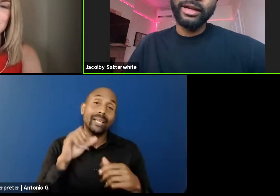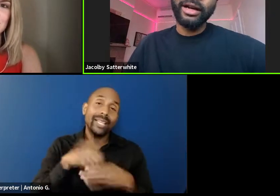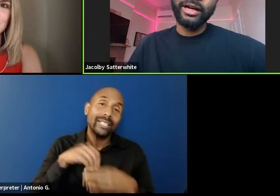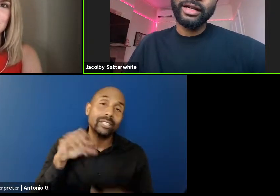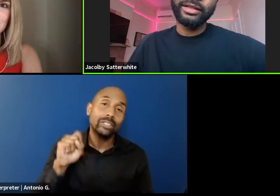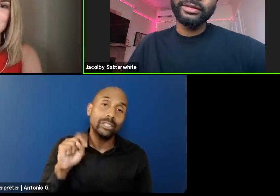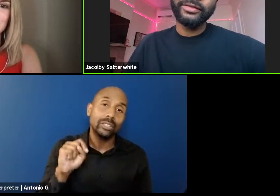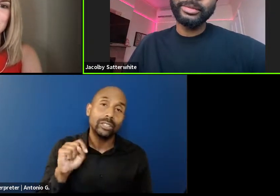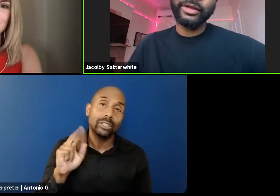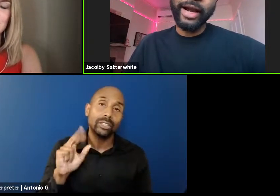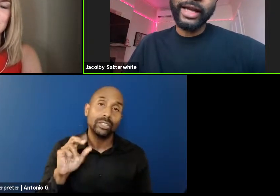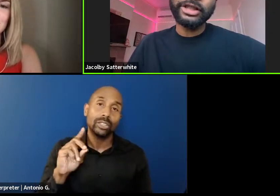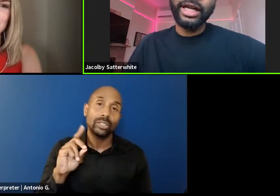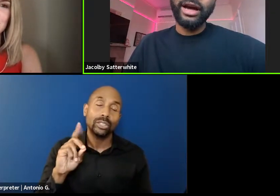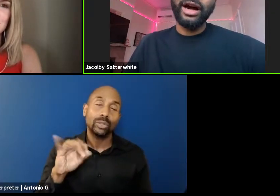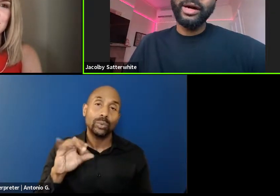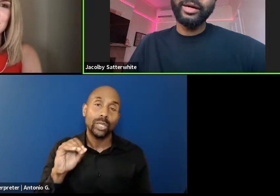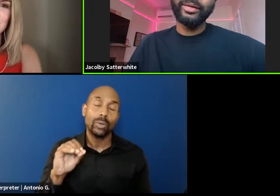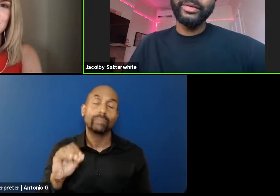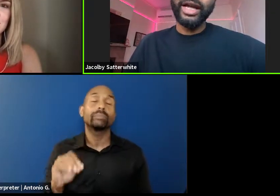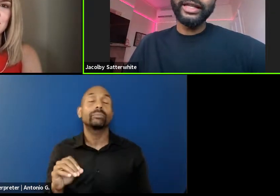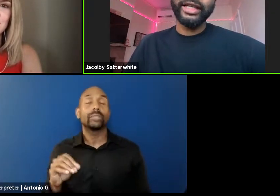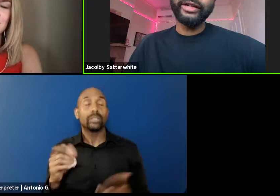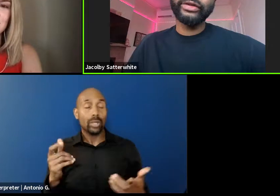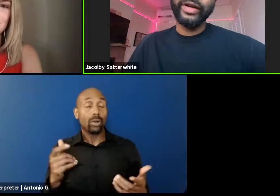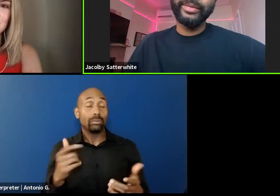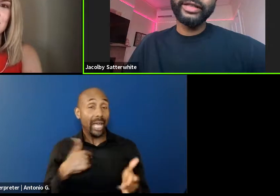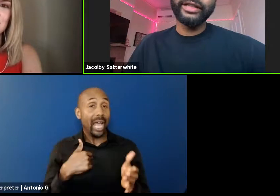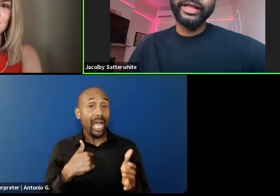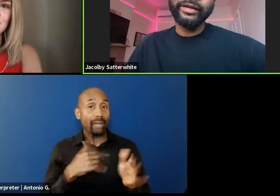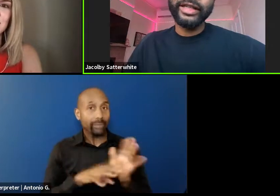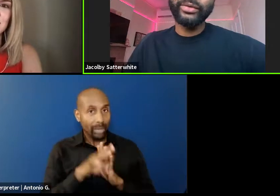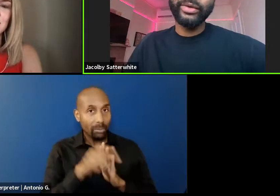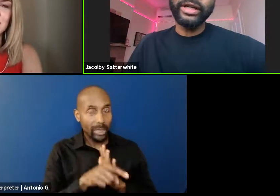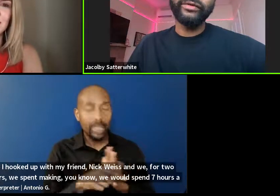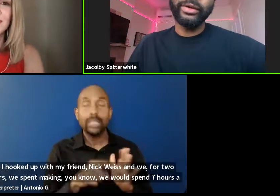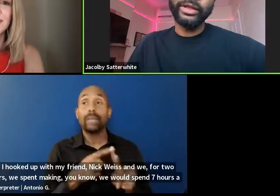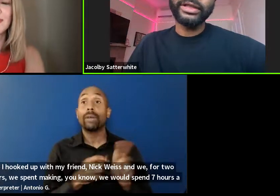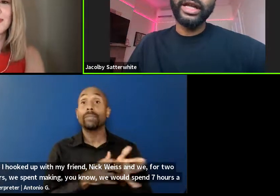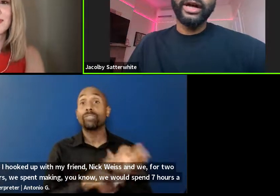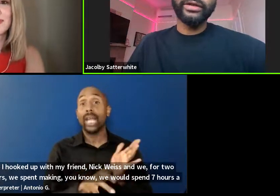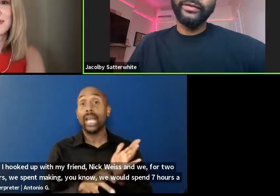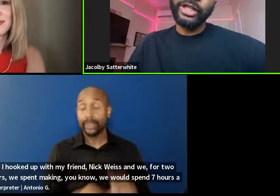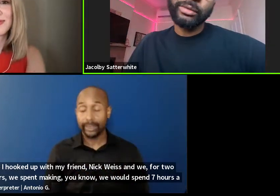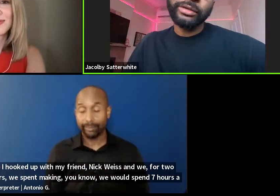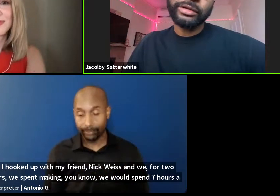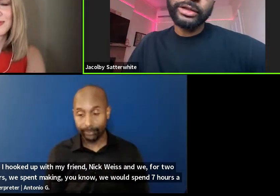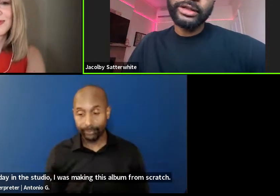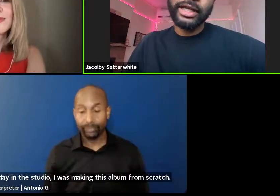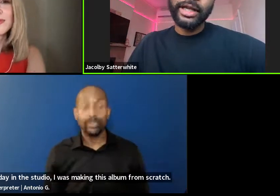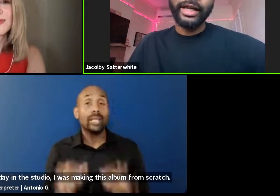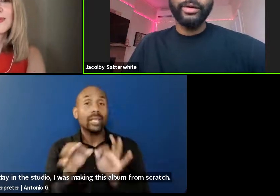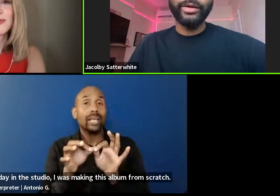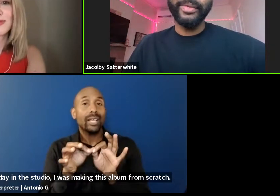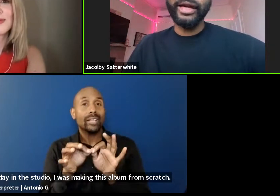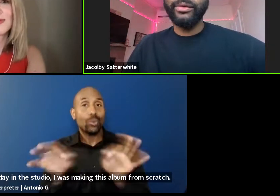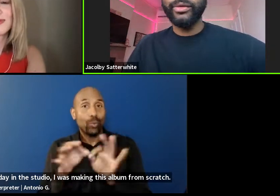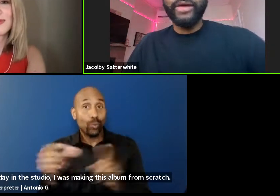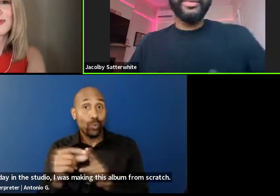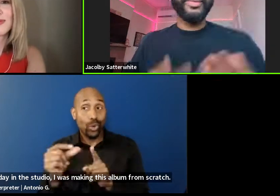album from scratch. And it was funny because the lyrics would influence the visuals.